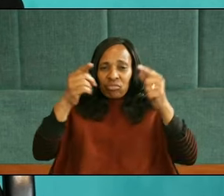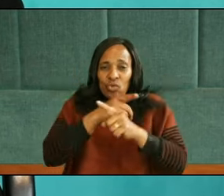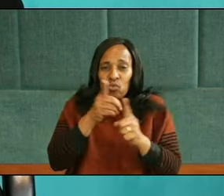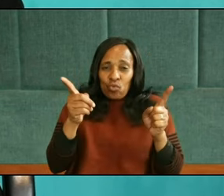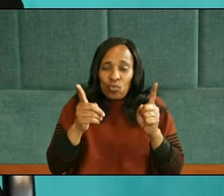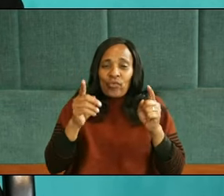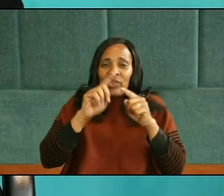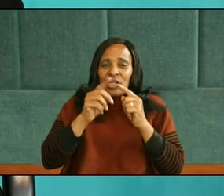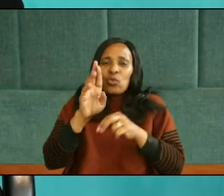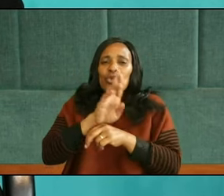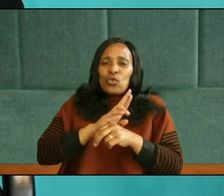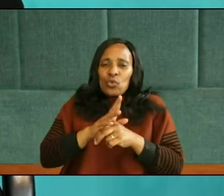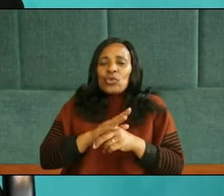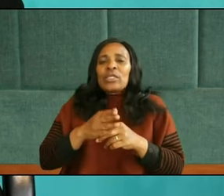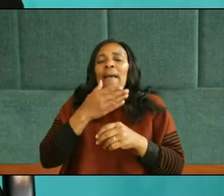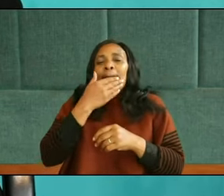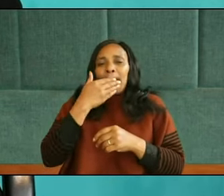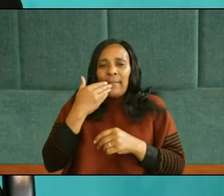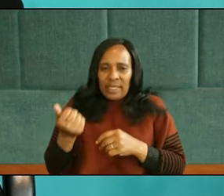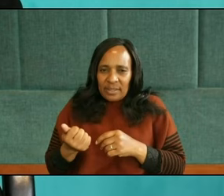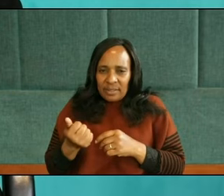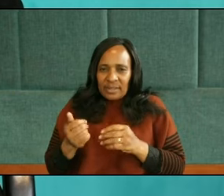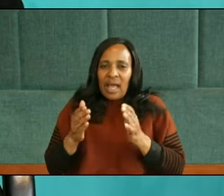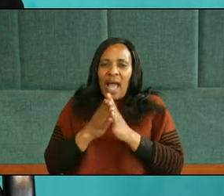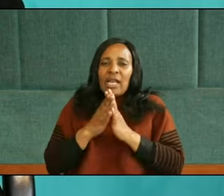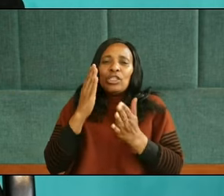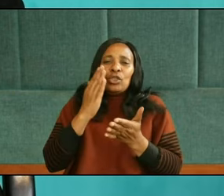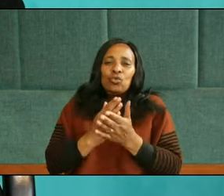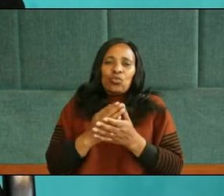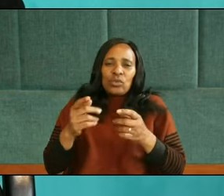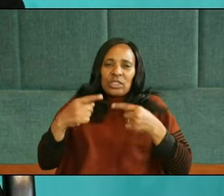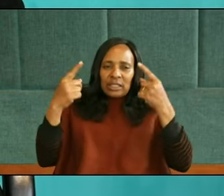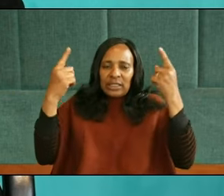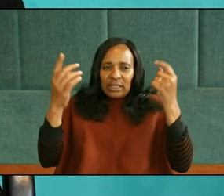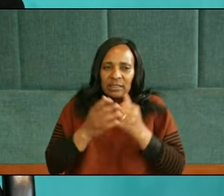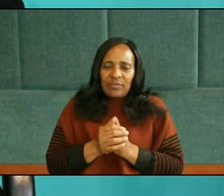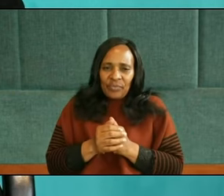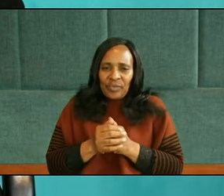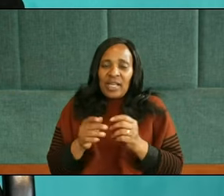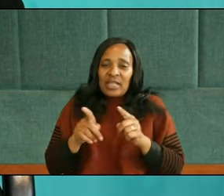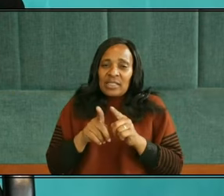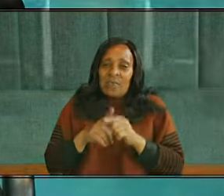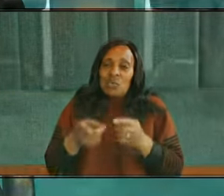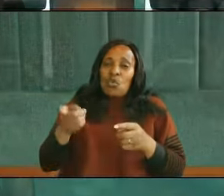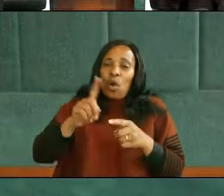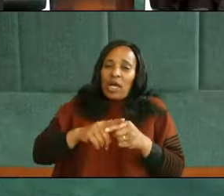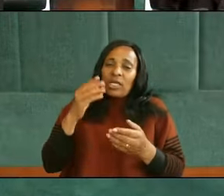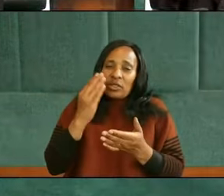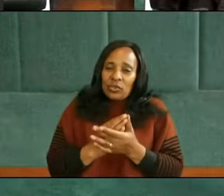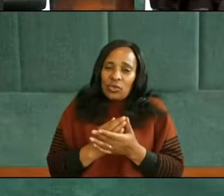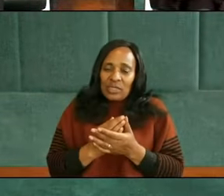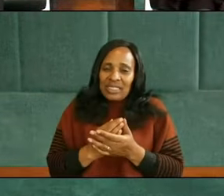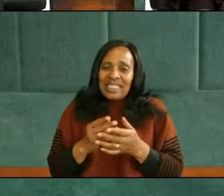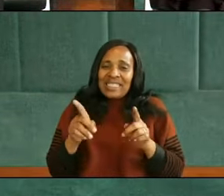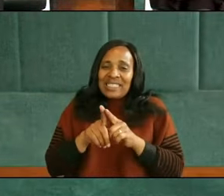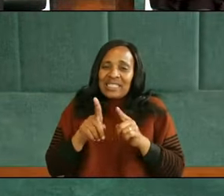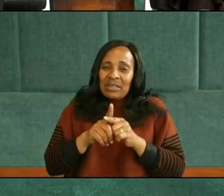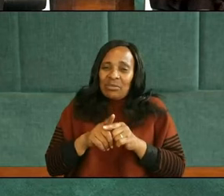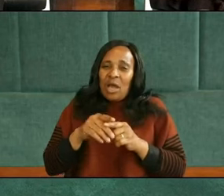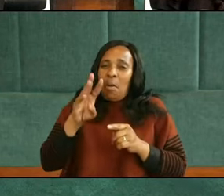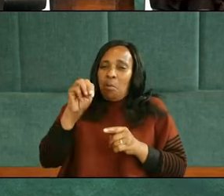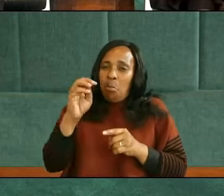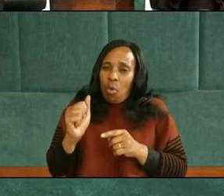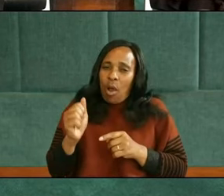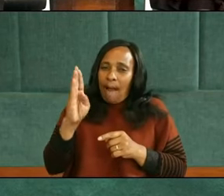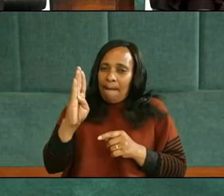use you to the best and your true success. Amen. And just to add that Ruth, as you said, she was a